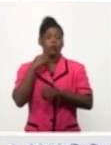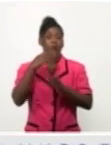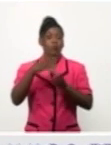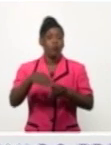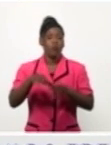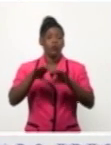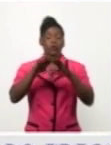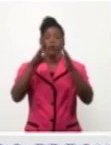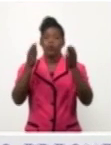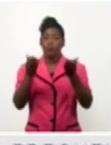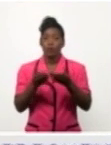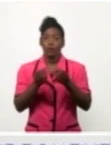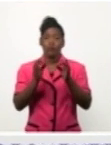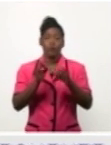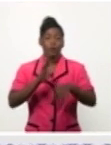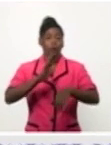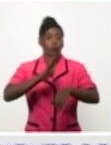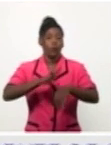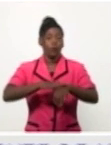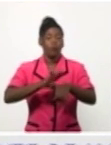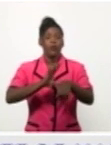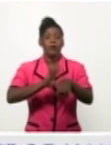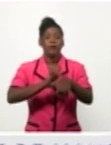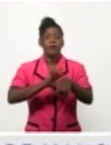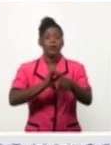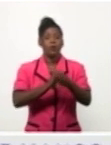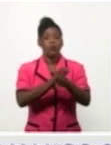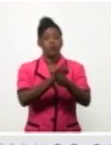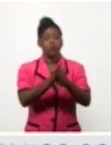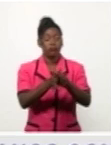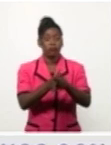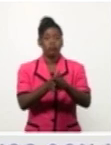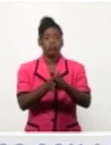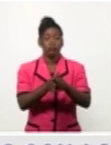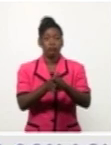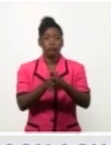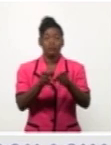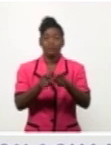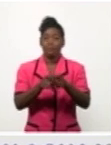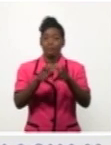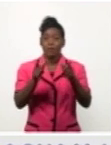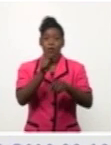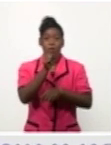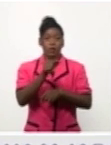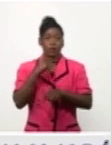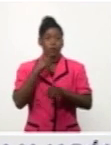3,132 people died in the world due to COVID-19, totaling almost